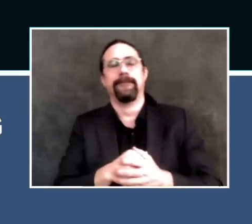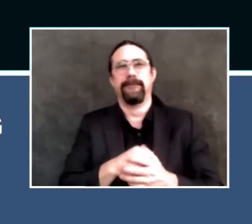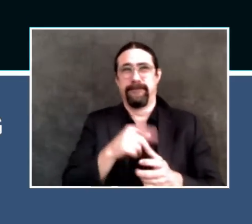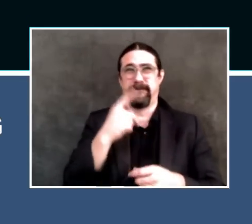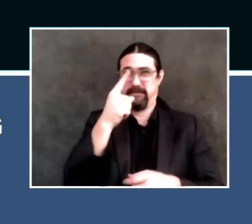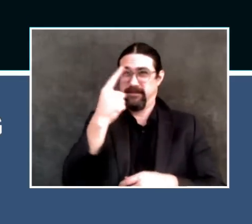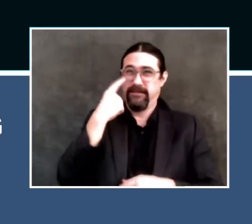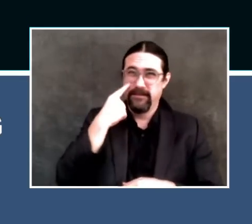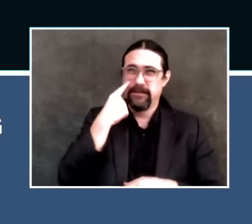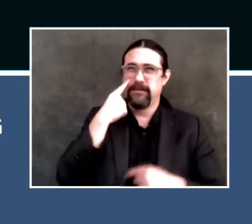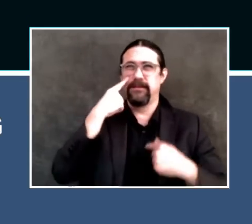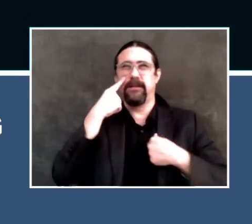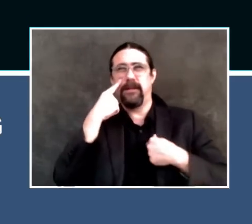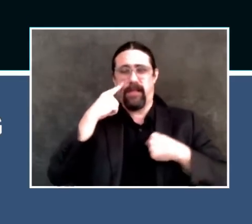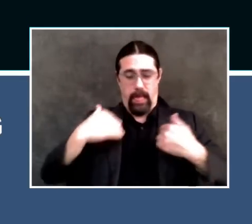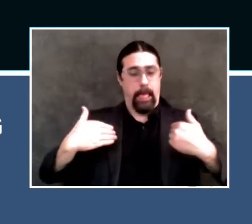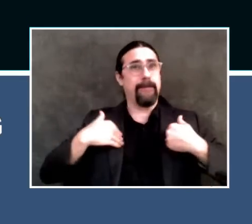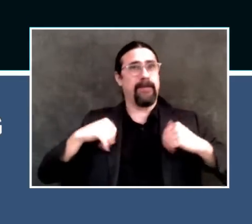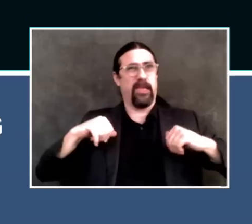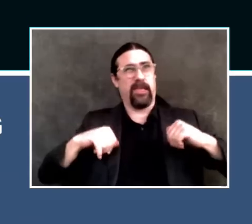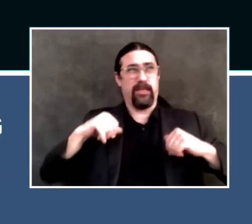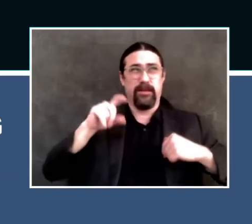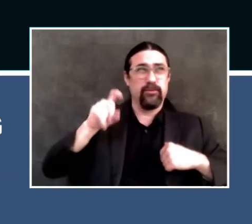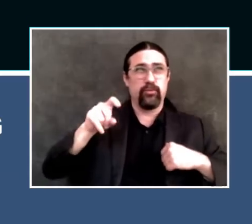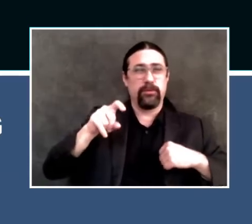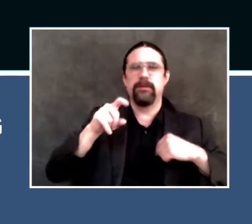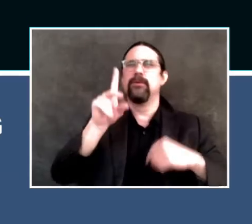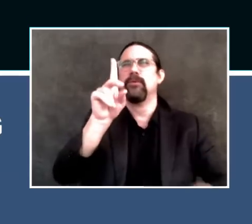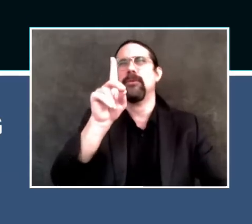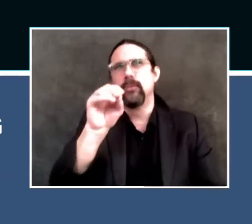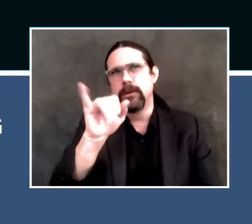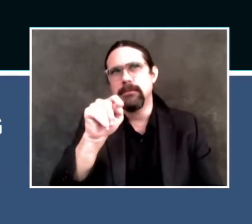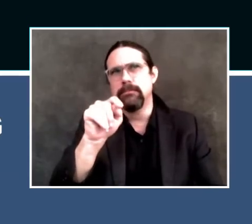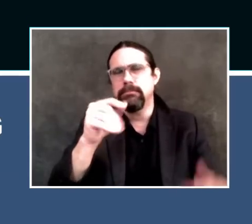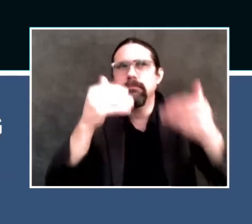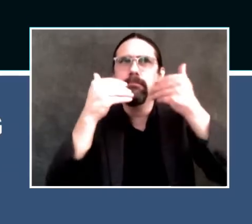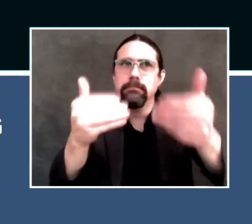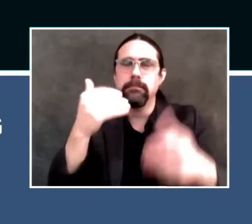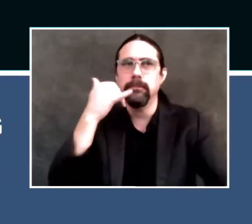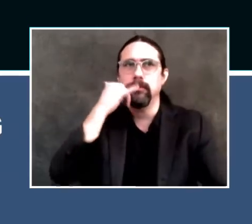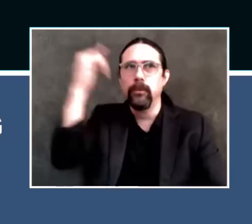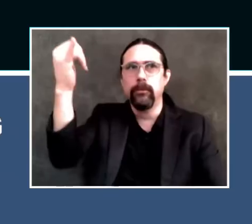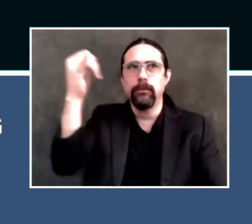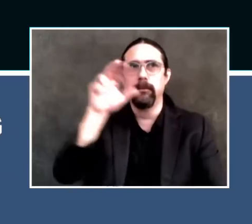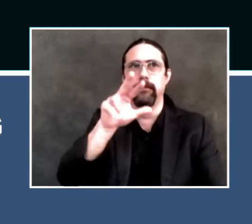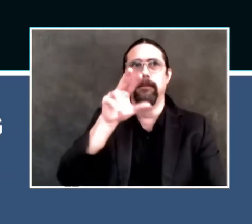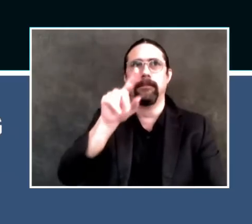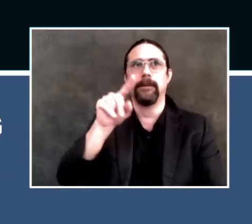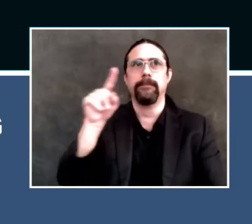official who didn't get the help where we needed it. So I need the reports so I can protect you.